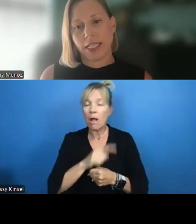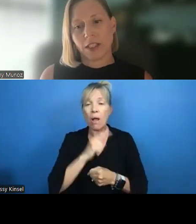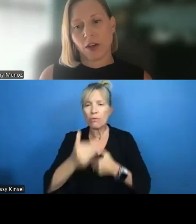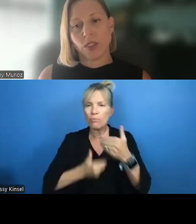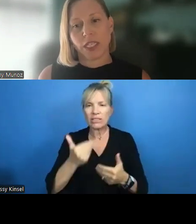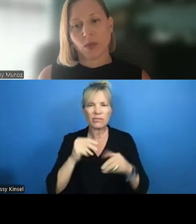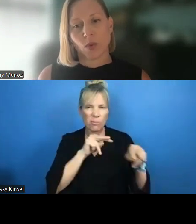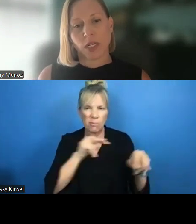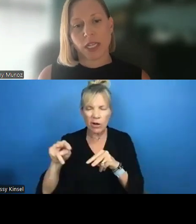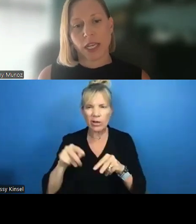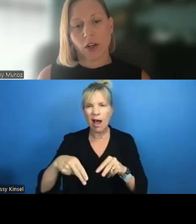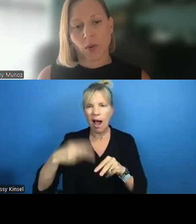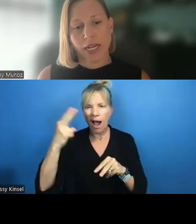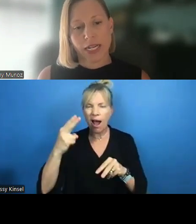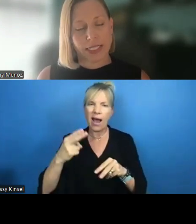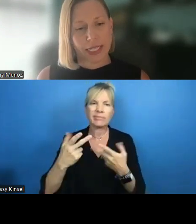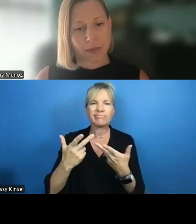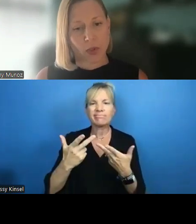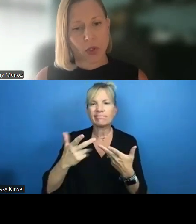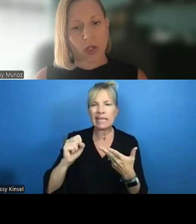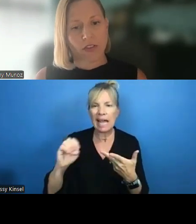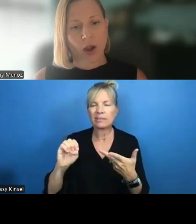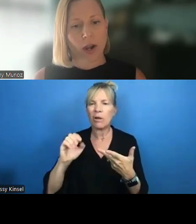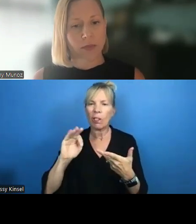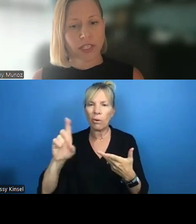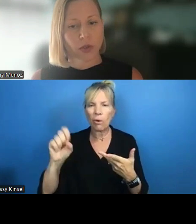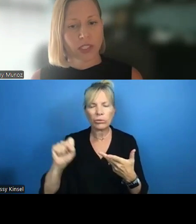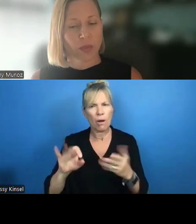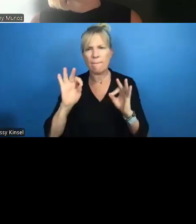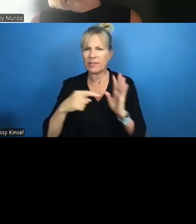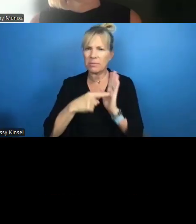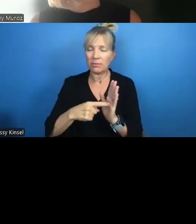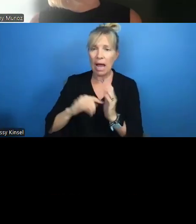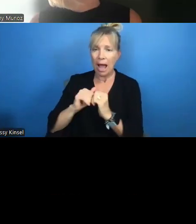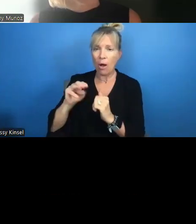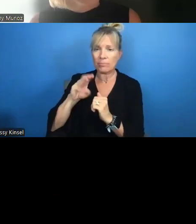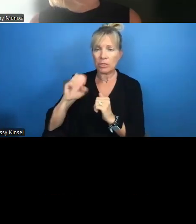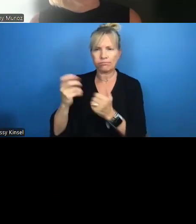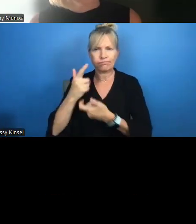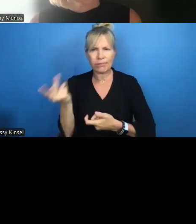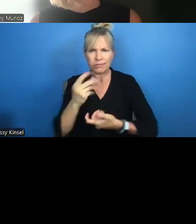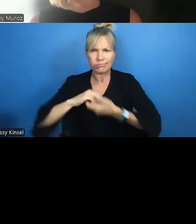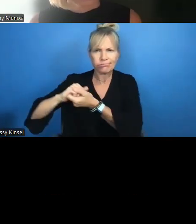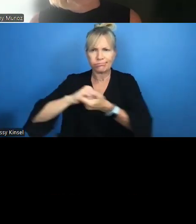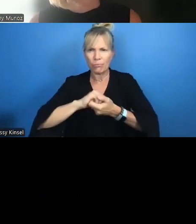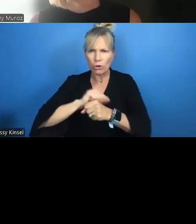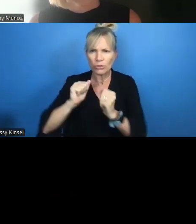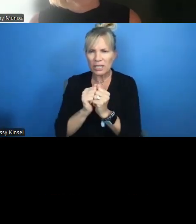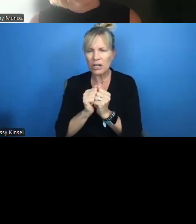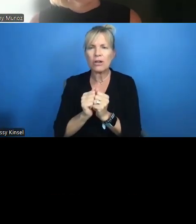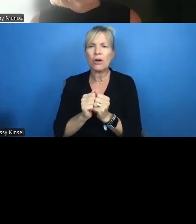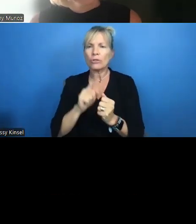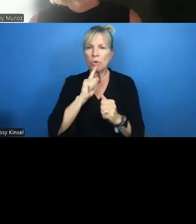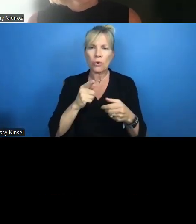needs caseloads is really a great example of how our MCOs have been able to kind of collaborate in order to reduce that